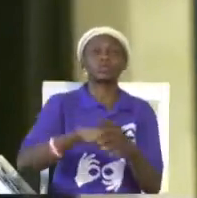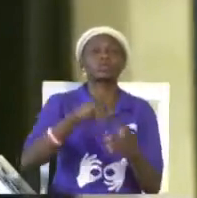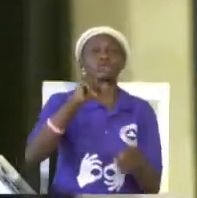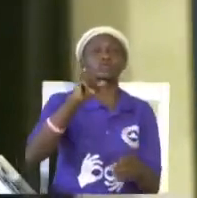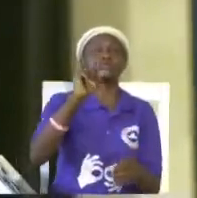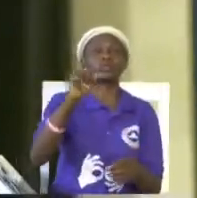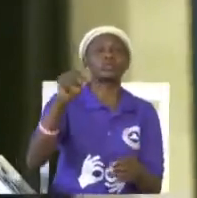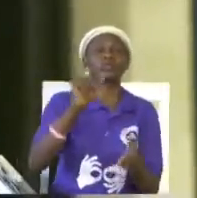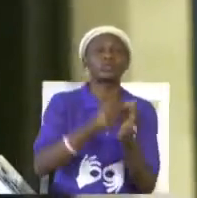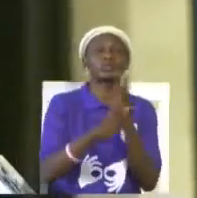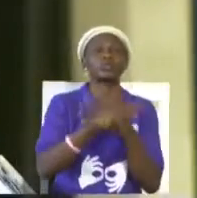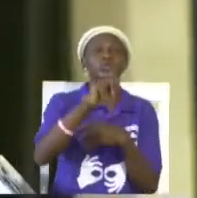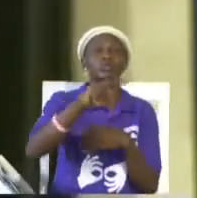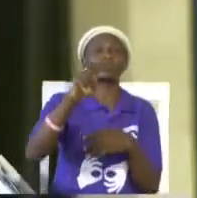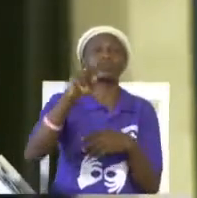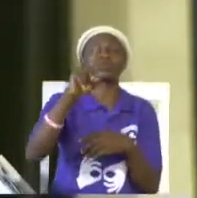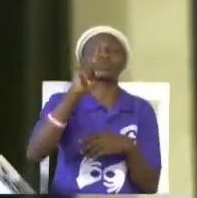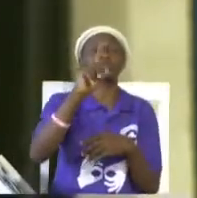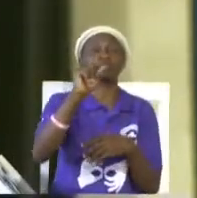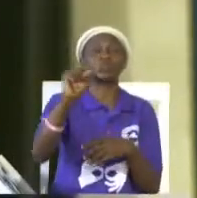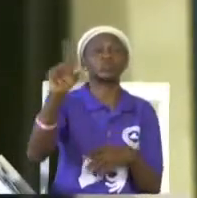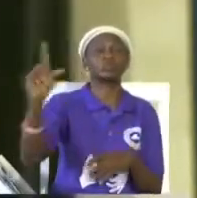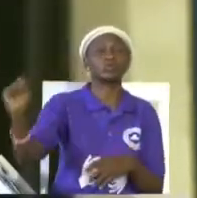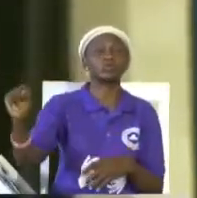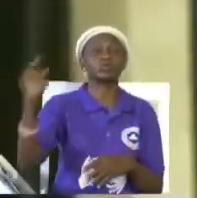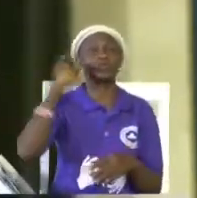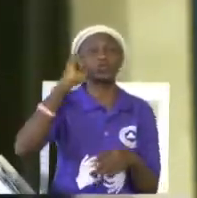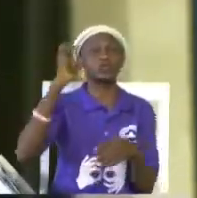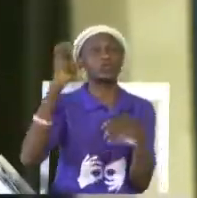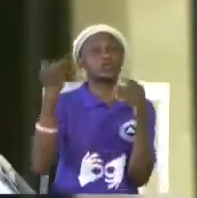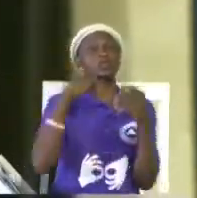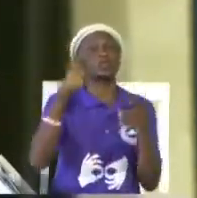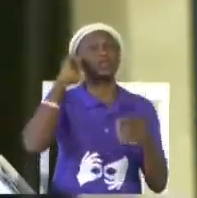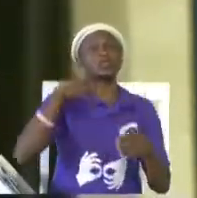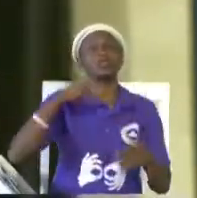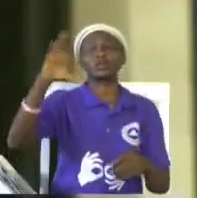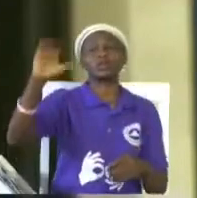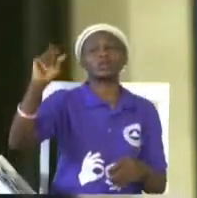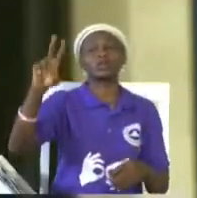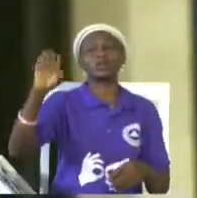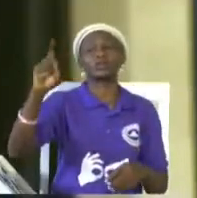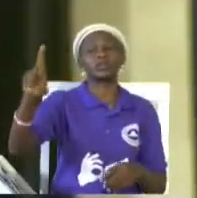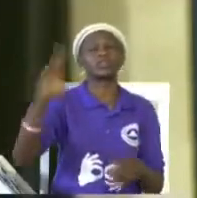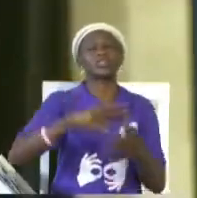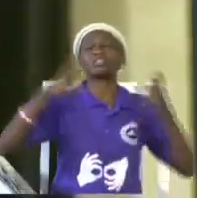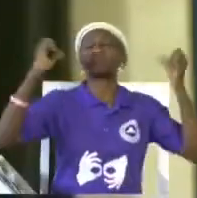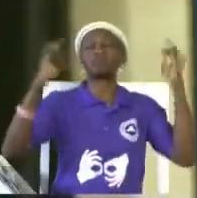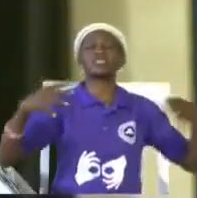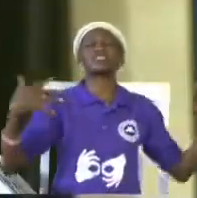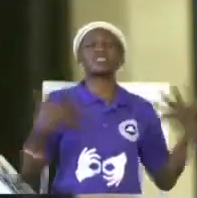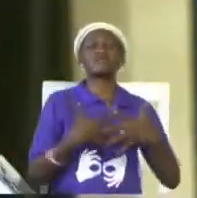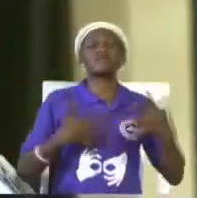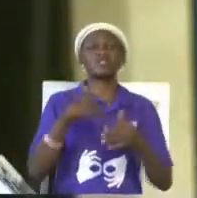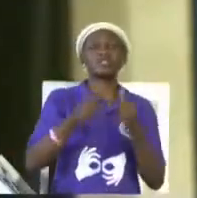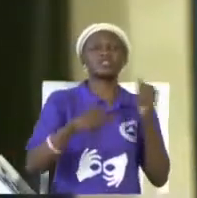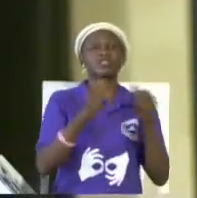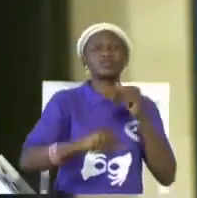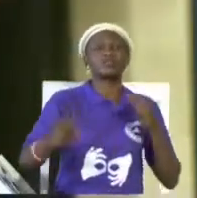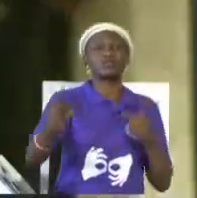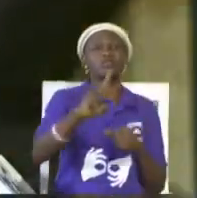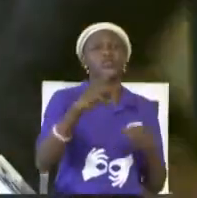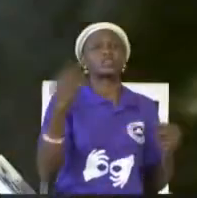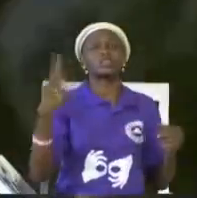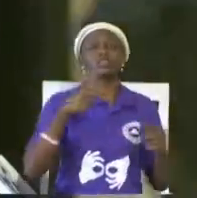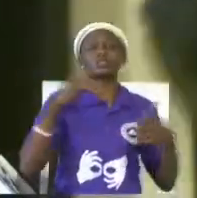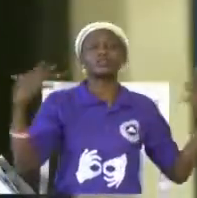2022. August 2022, 2020, I was diagnosed of cancer. There were lots of fear everywhere. There